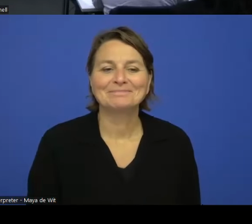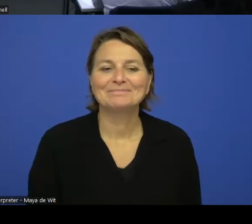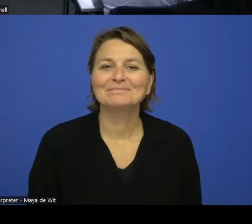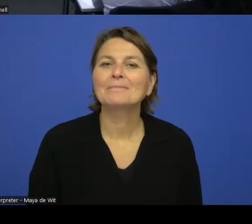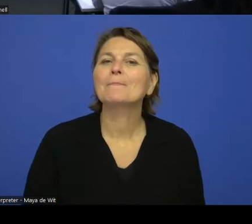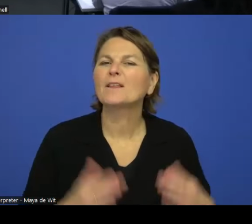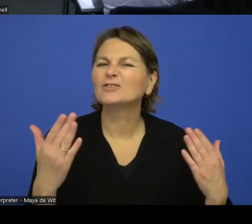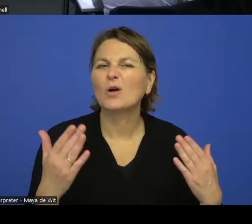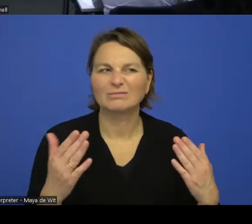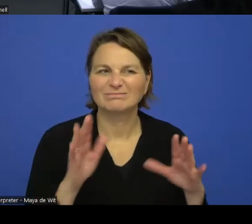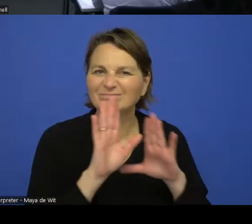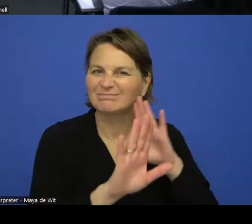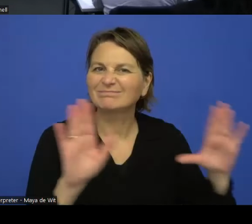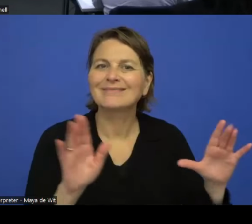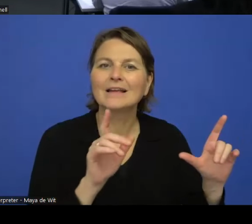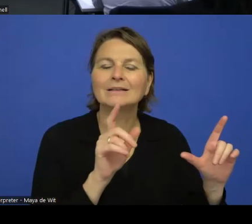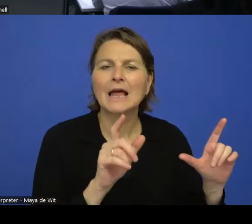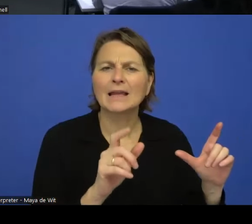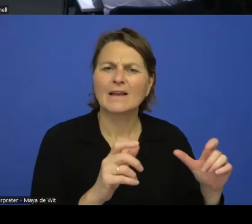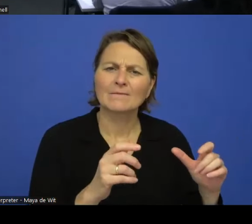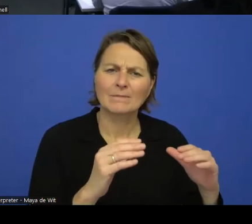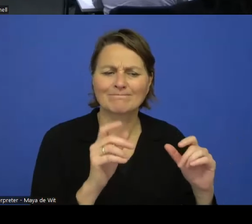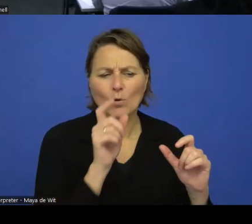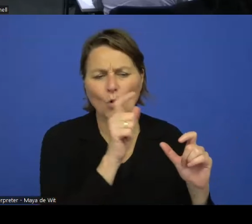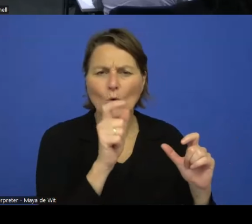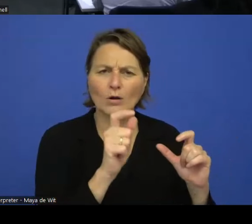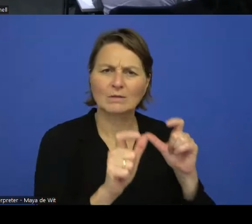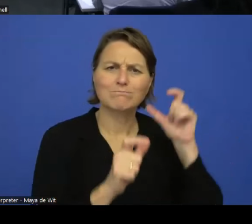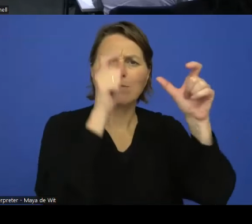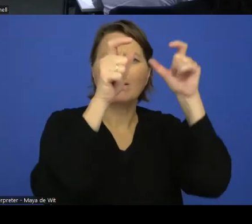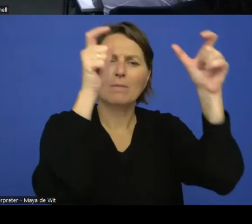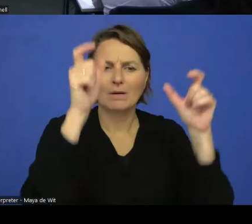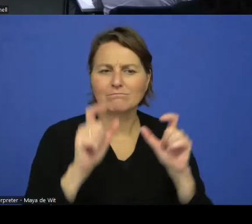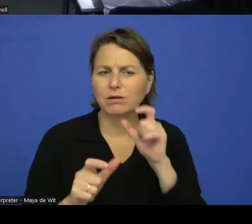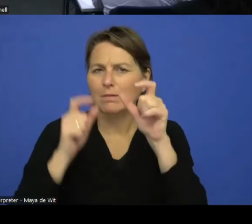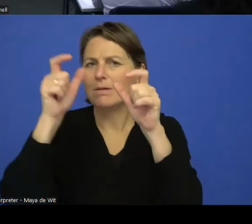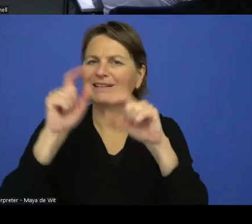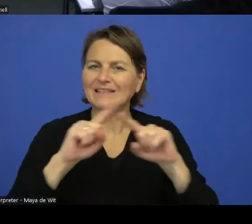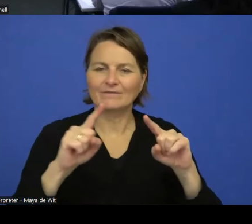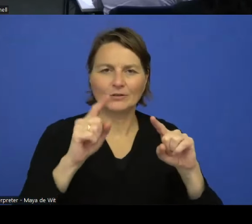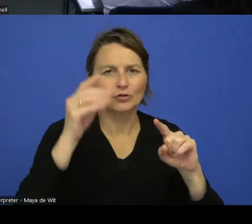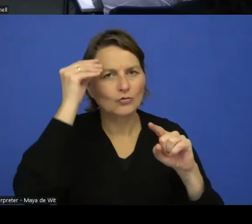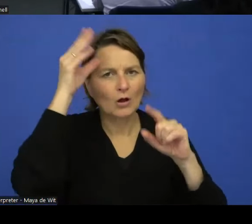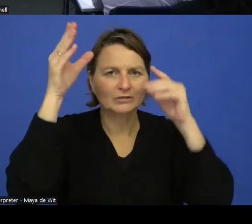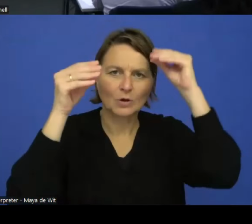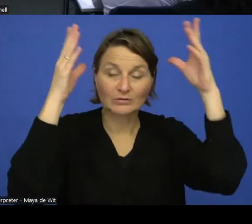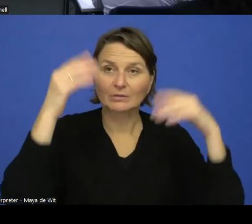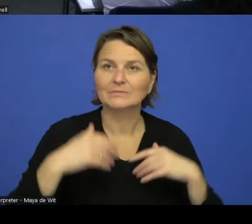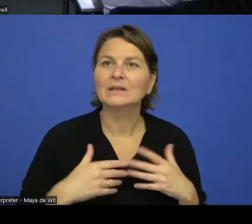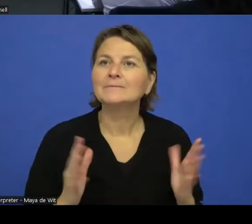different jargon, okay? I've mentioned passive and active in the concept of rehabilitation robots, but it's not just that. The